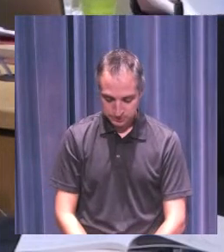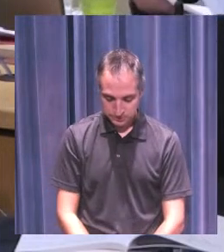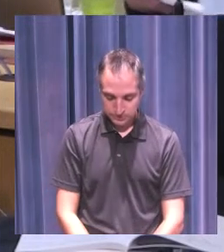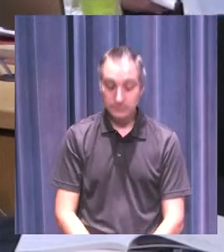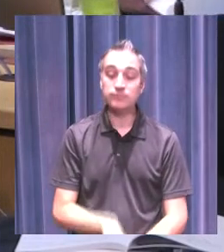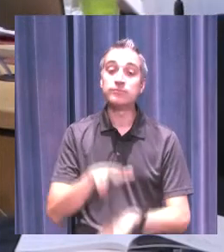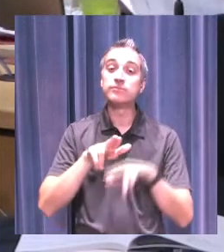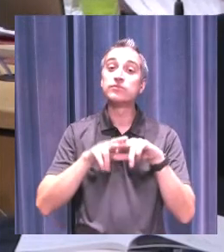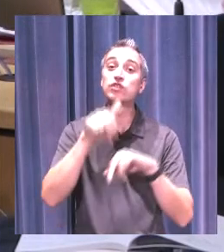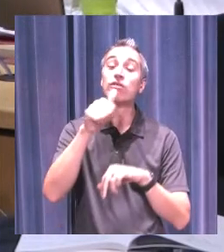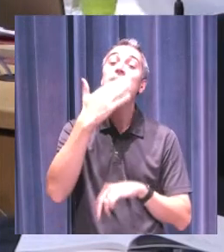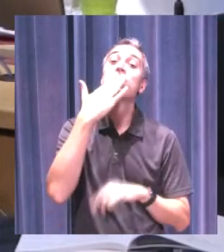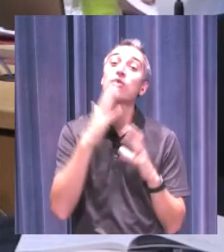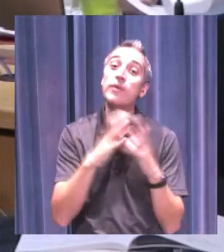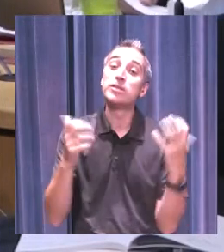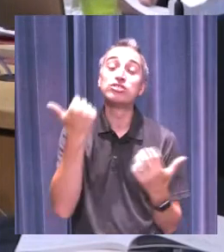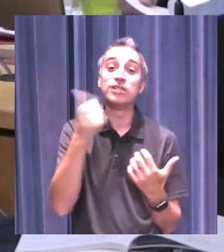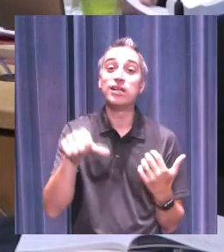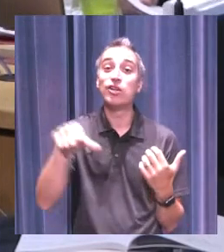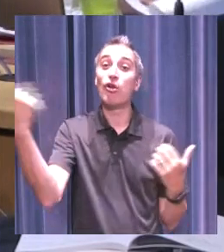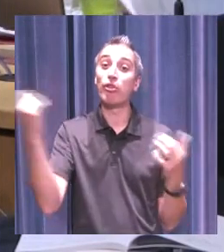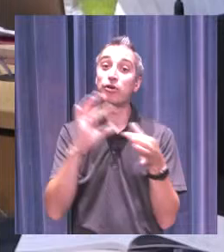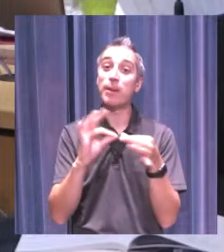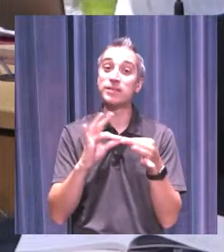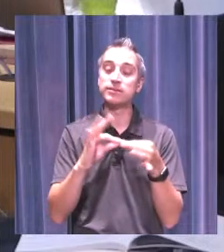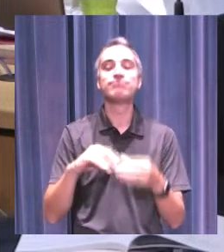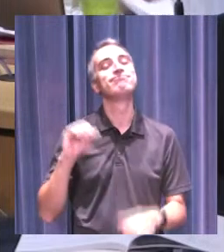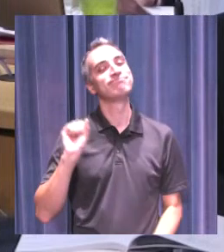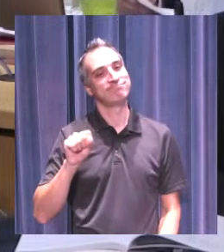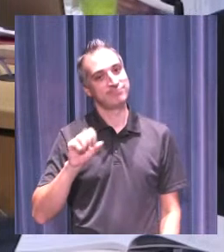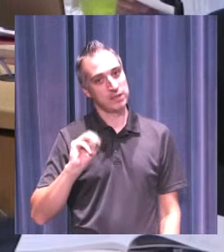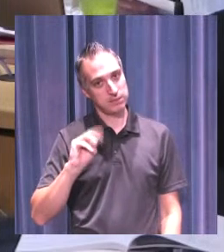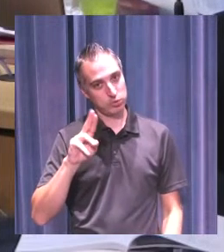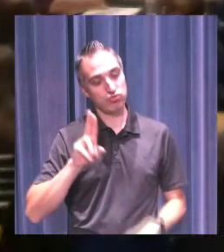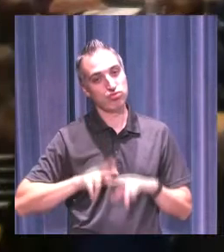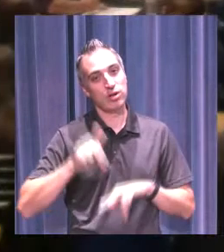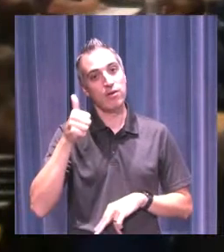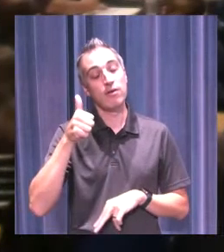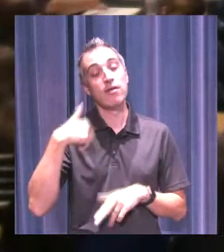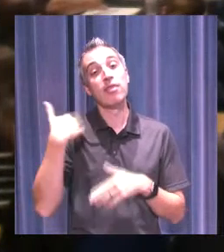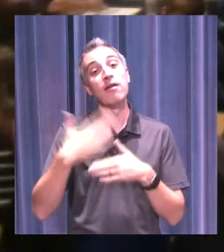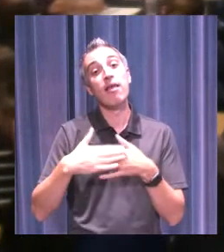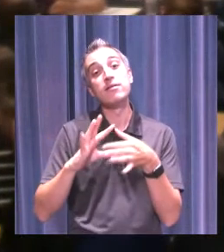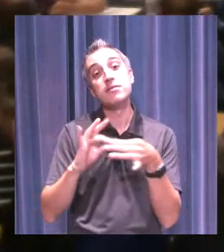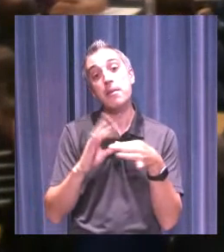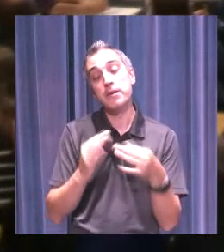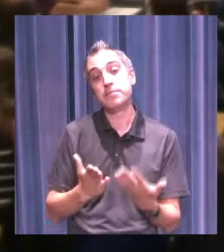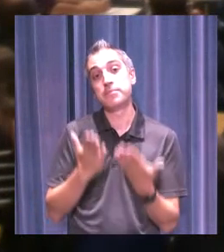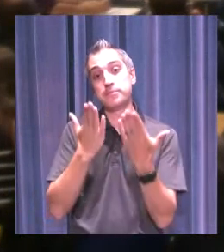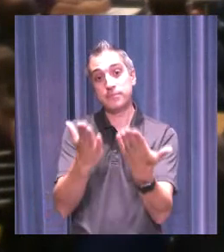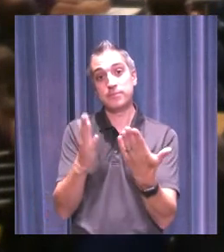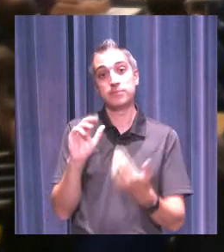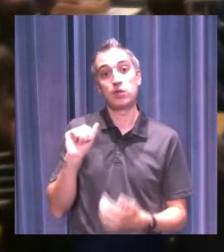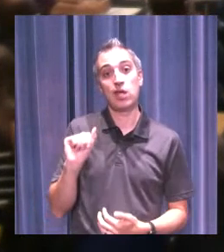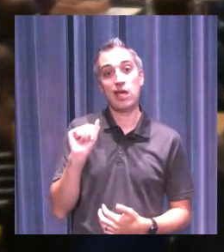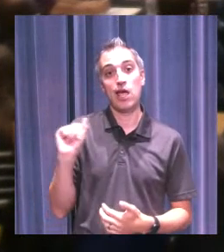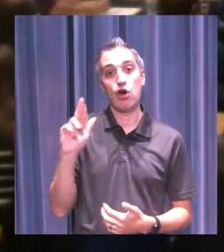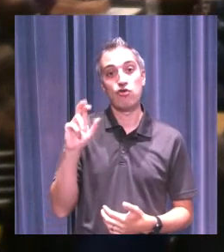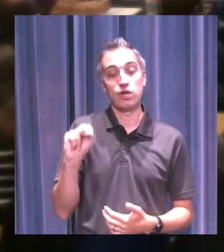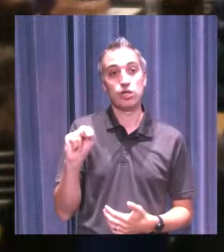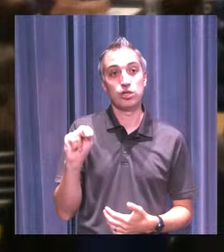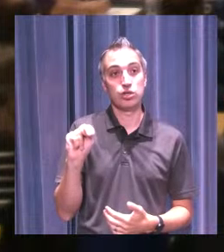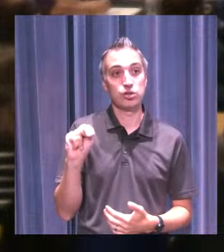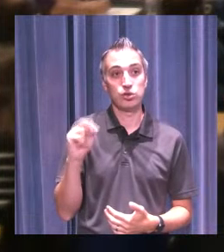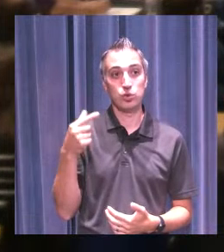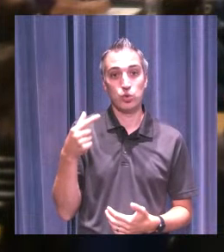Thank you very much. Are there any other comments? Yes, Mr. Chair. The next comment's been submitted by Aaron Gulas.